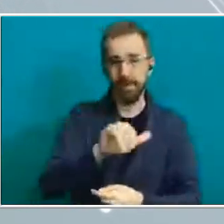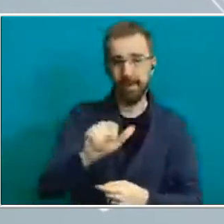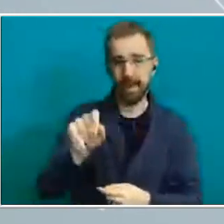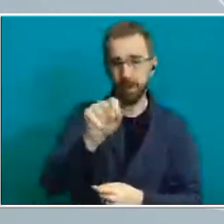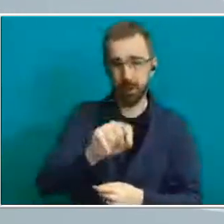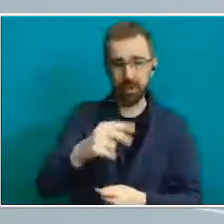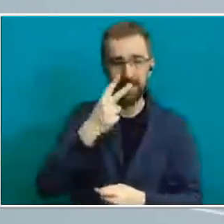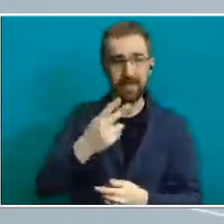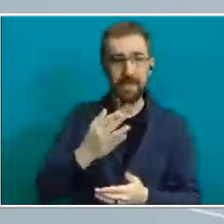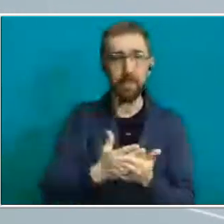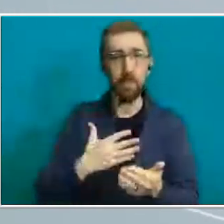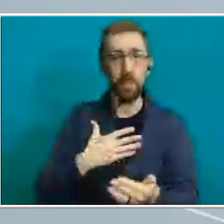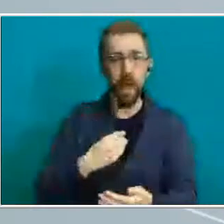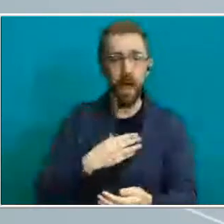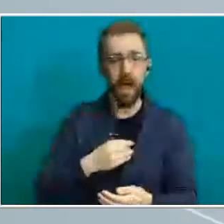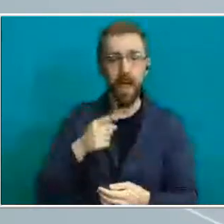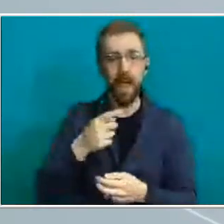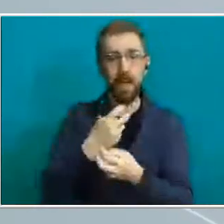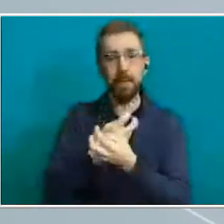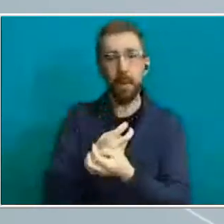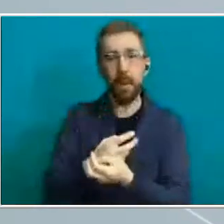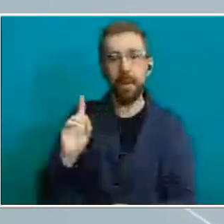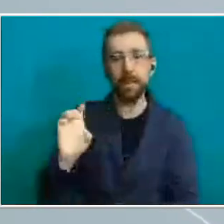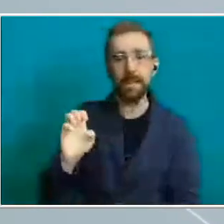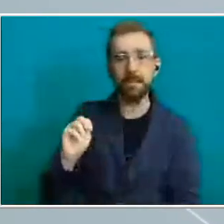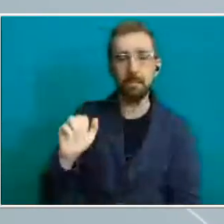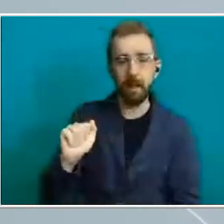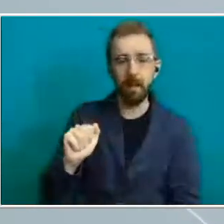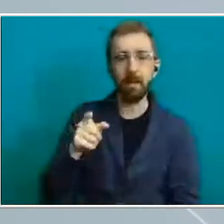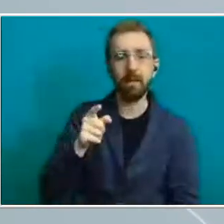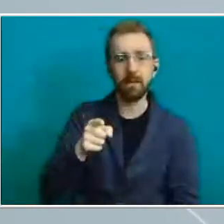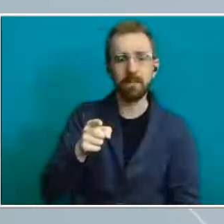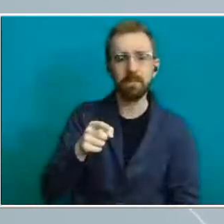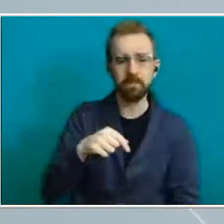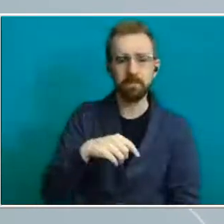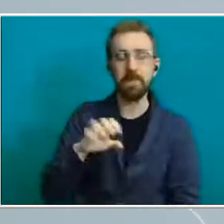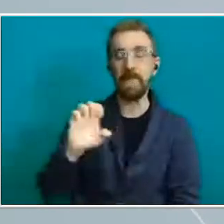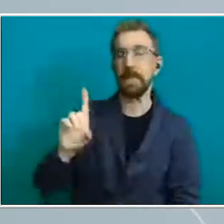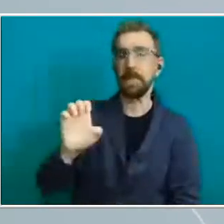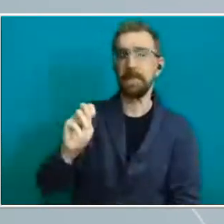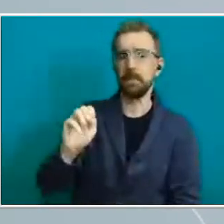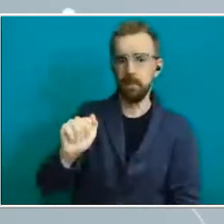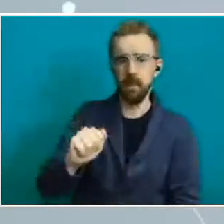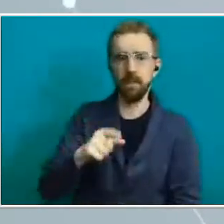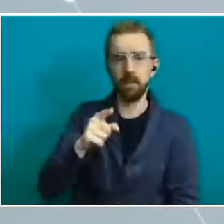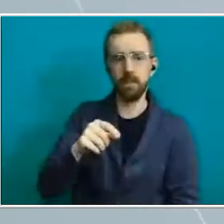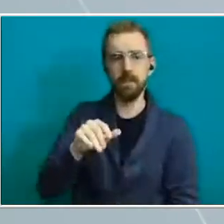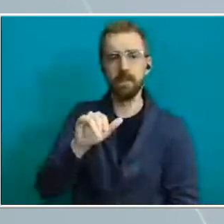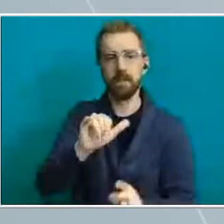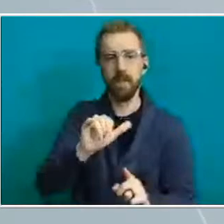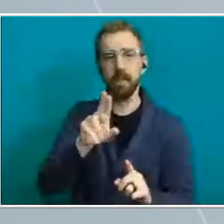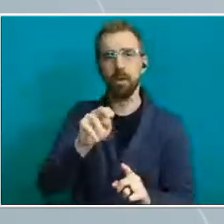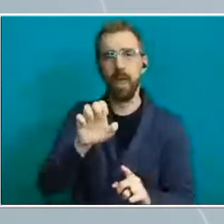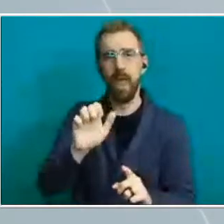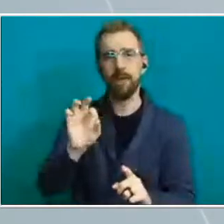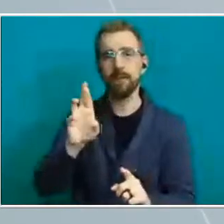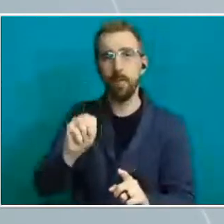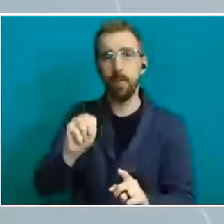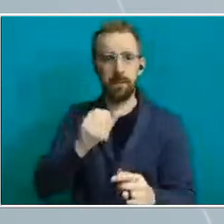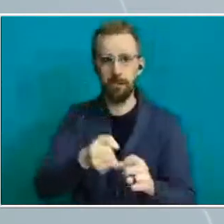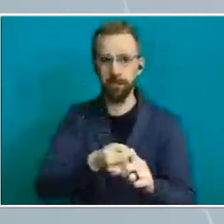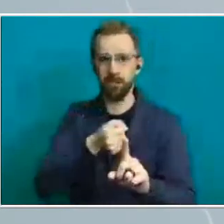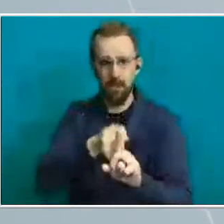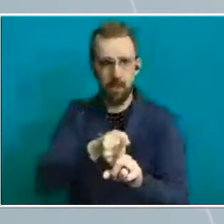there. There's some bony edema, which is at the medial aspect of the medial cuneiform, and that's due to the direct impact of the type of injury that